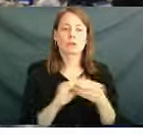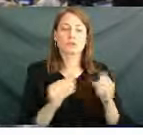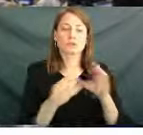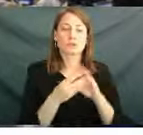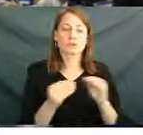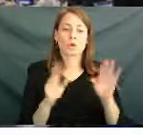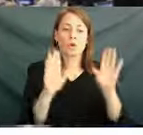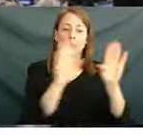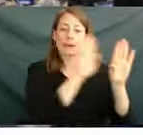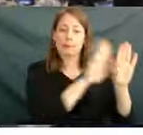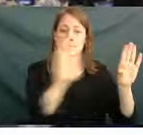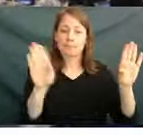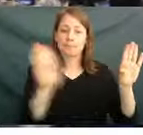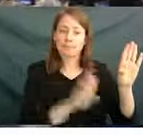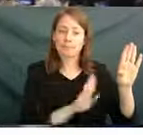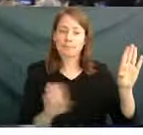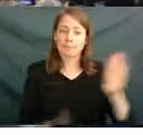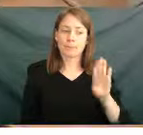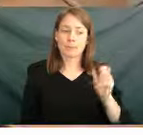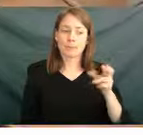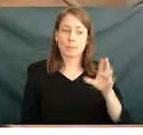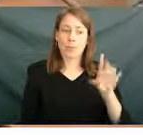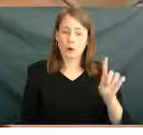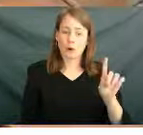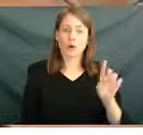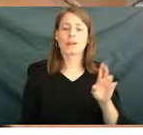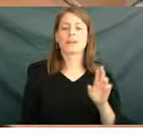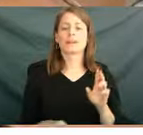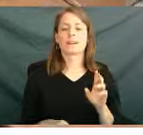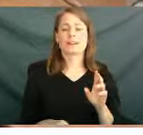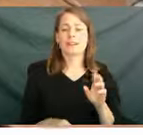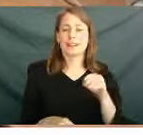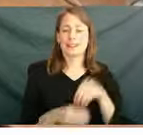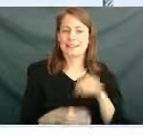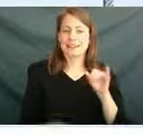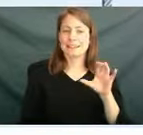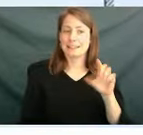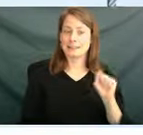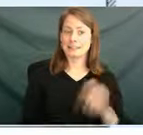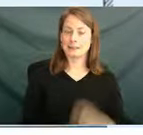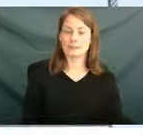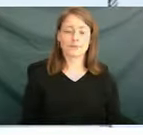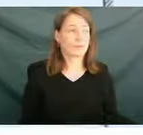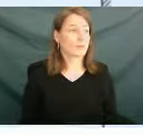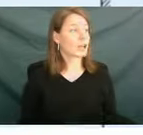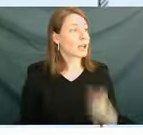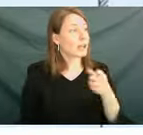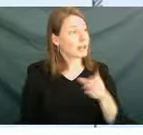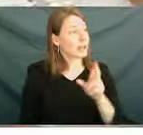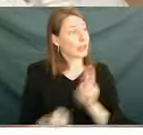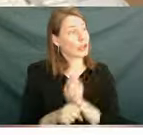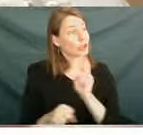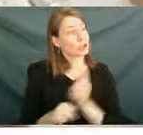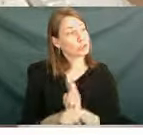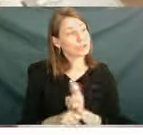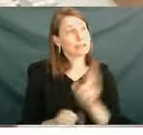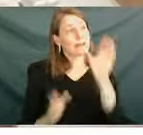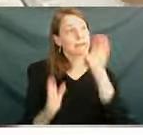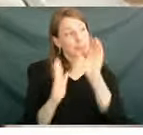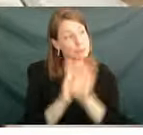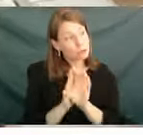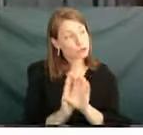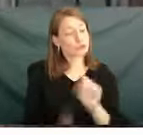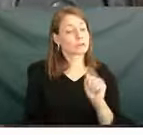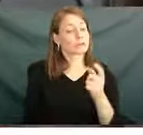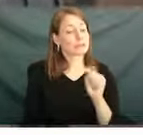storyboard using a Word document, creating text boxes to combine pictures and text about the story